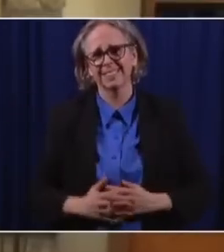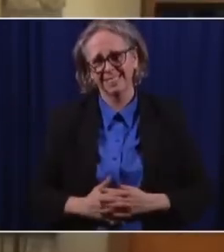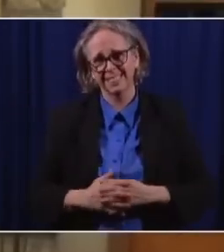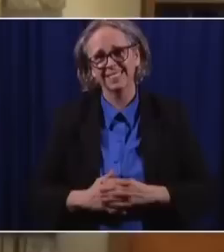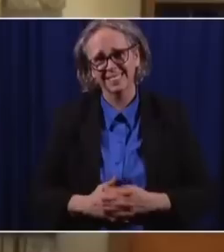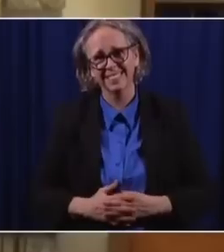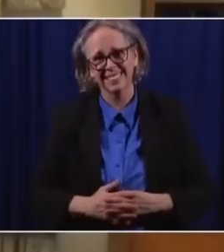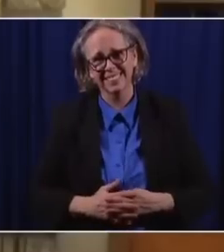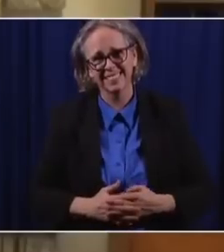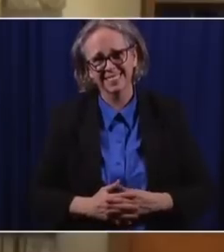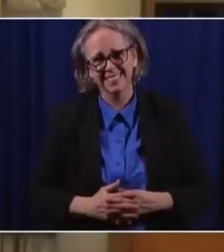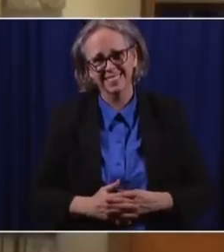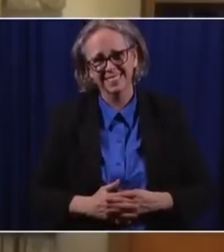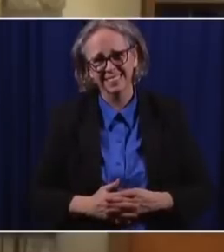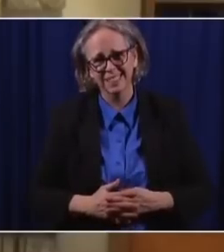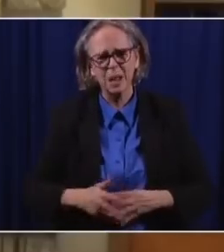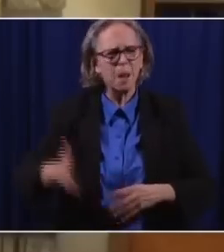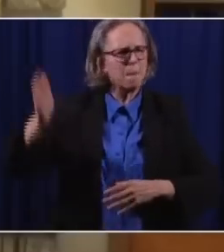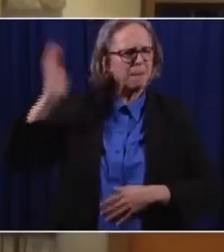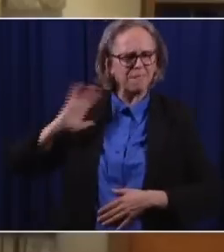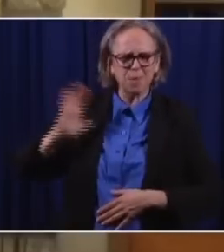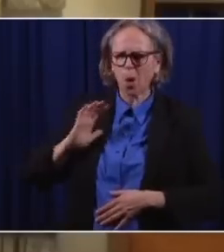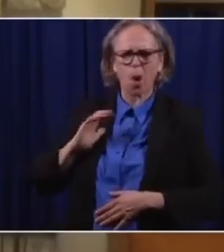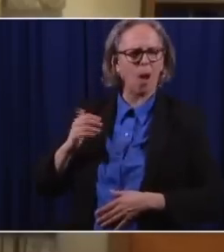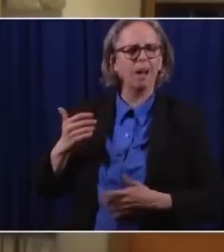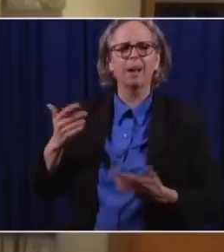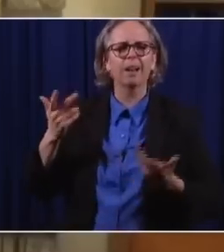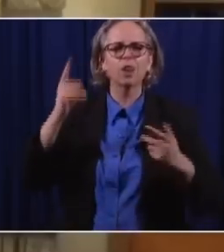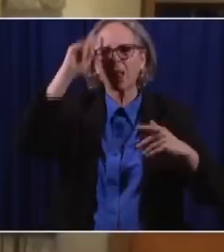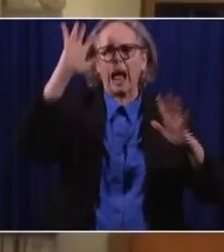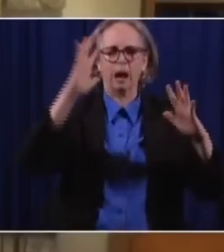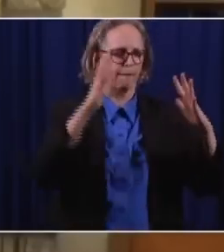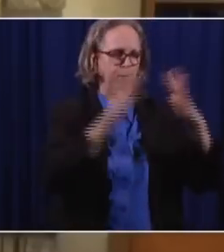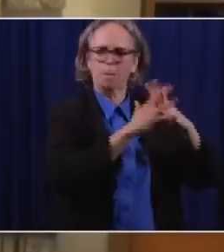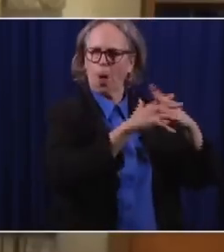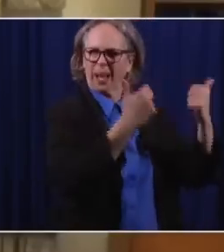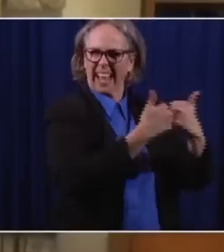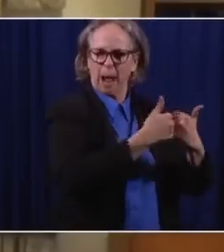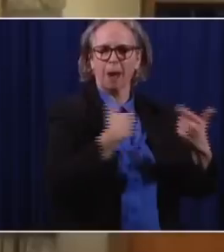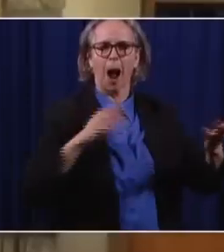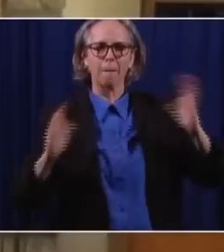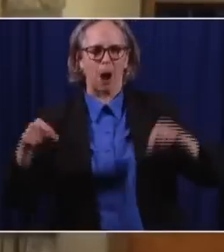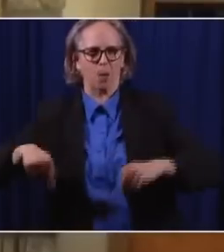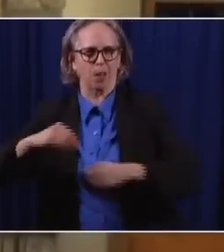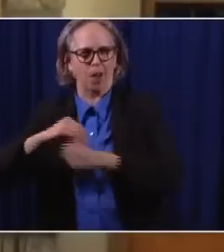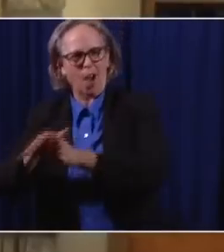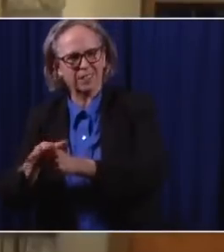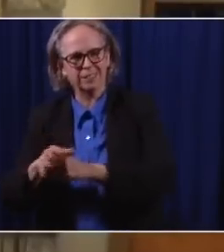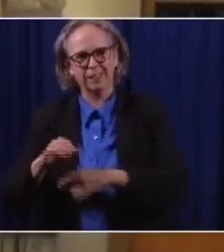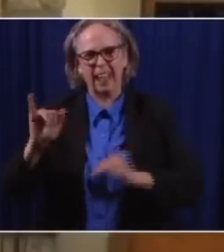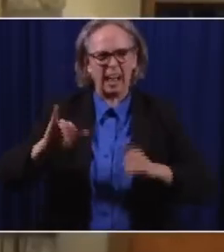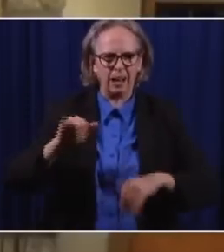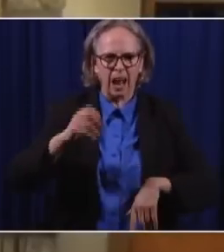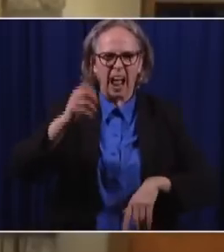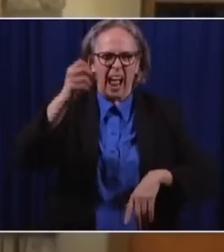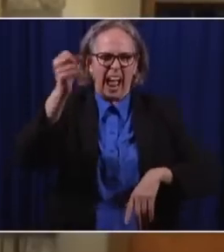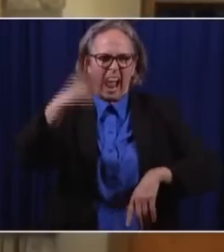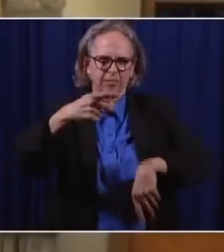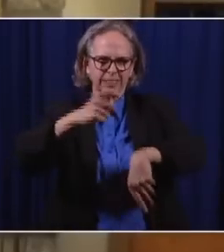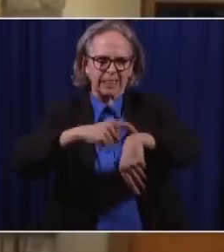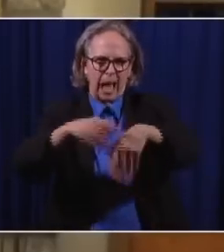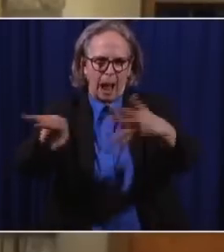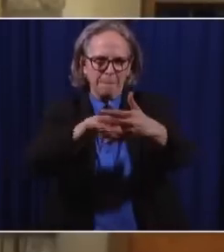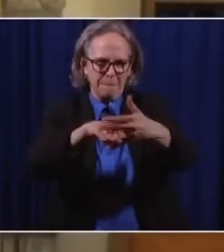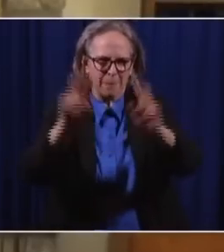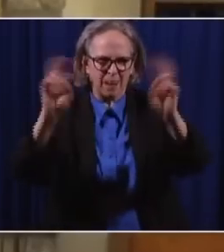a sporting event, a football game, basketball game. And we're sort of at halftime. There's no pause in the action,